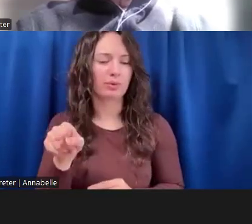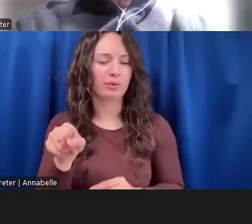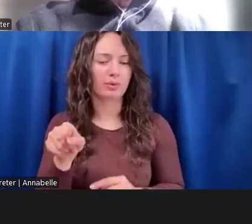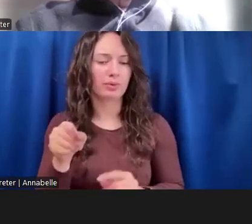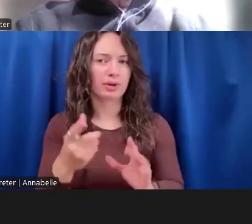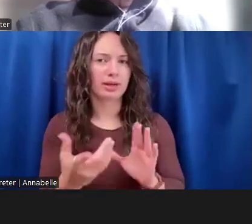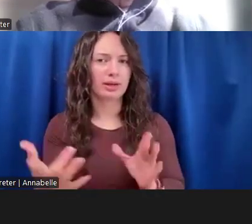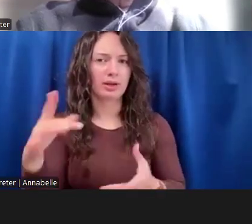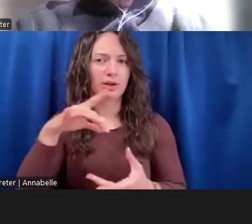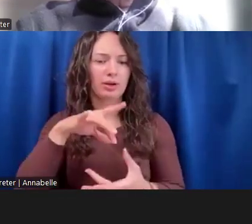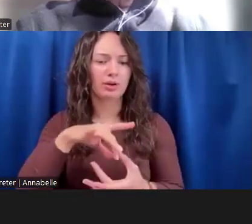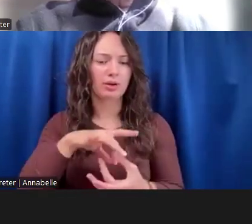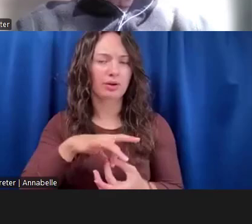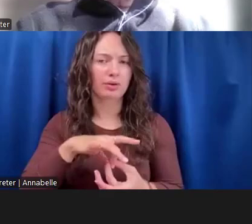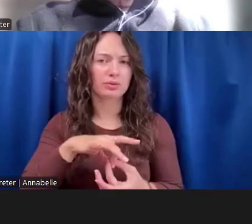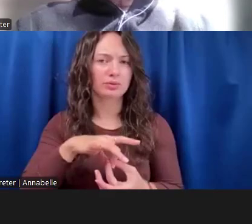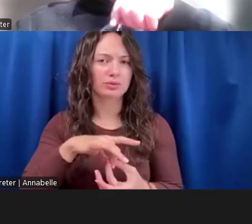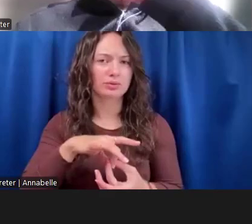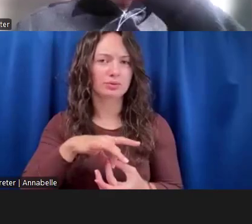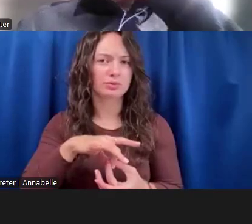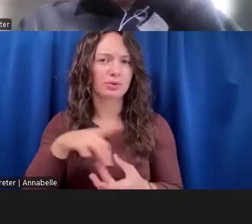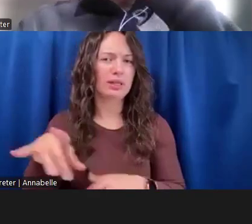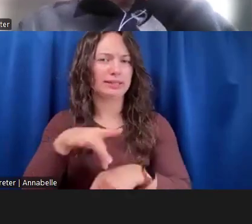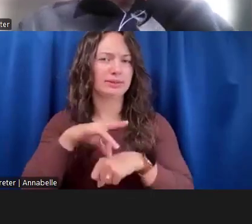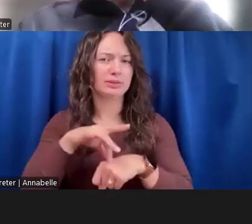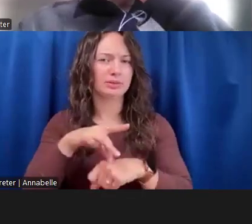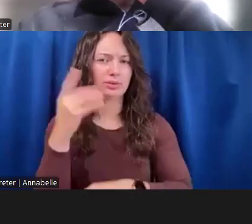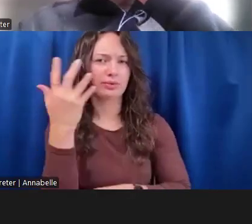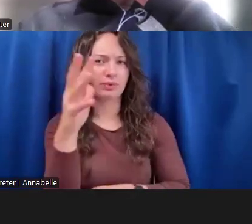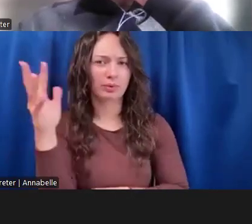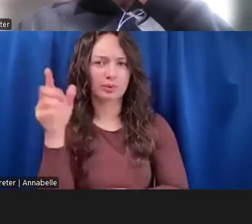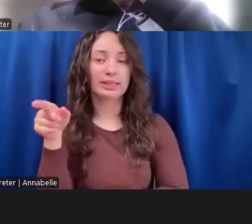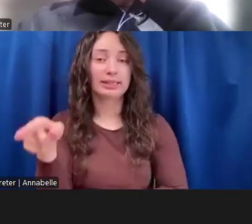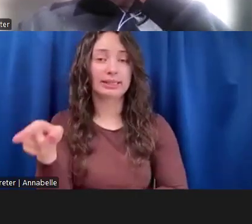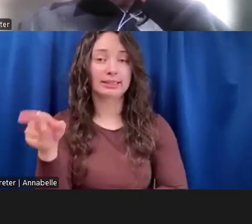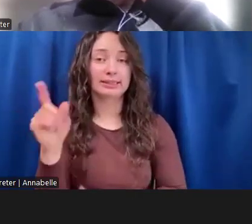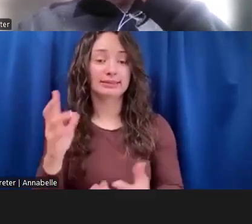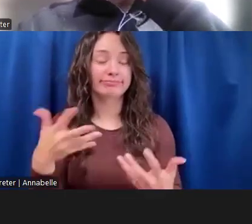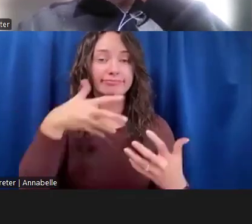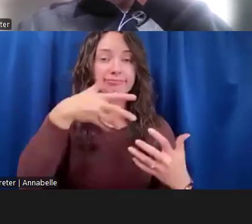forest regeneration and reforestation.